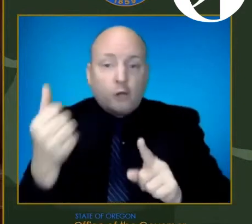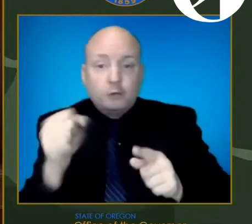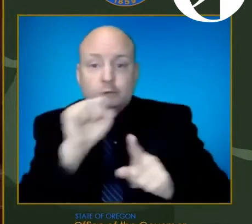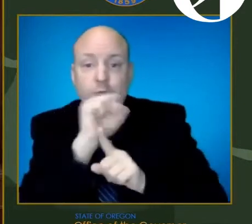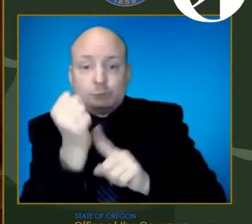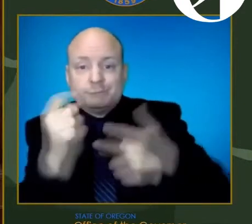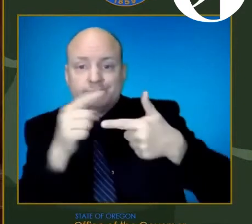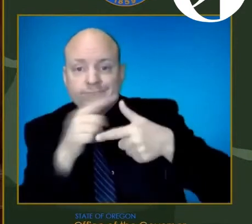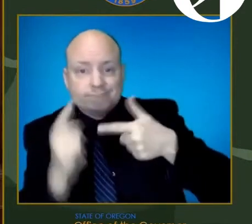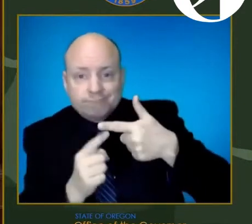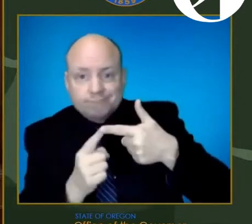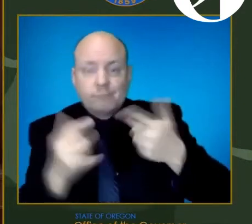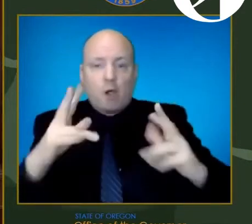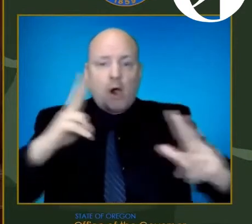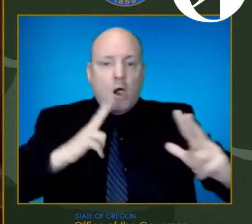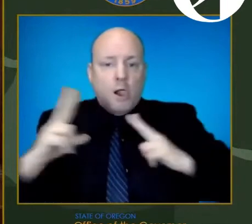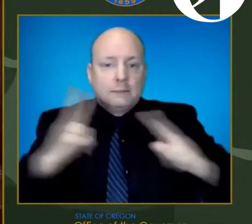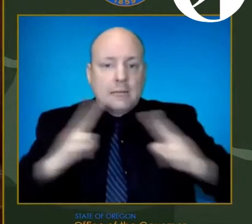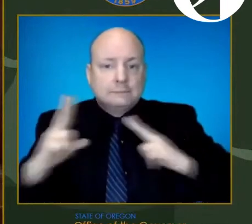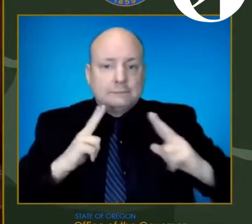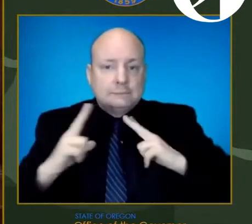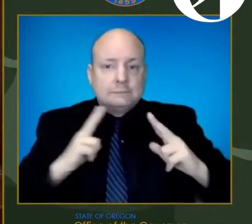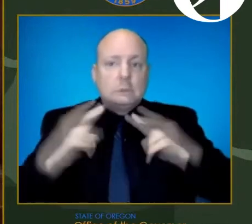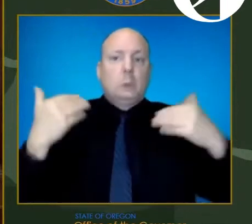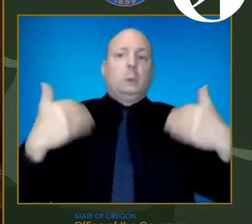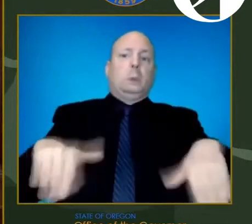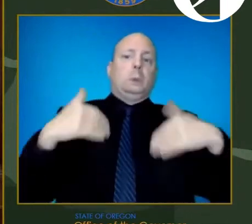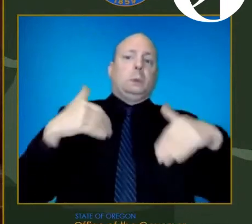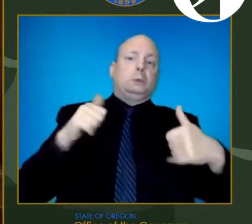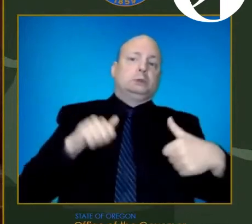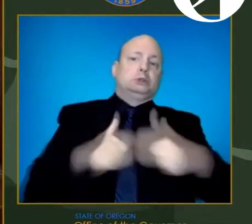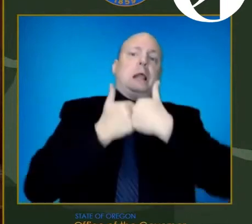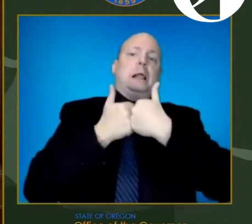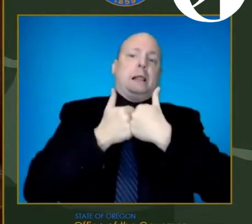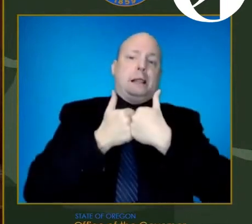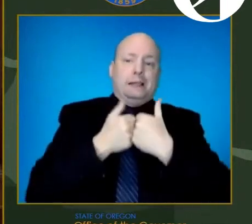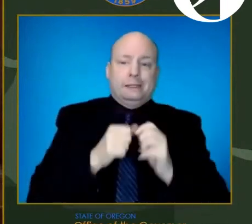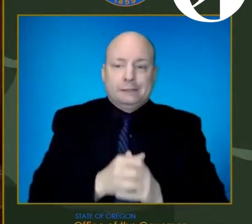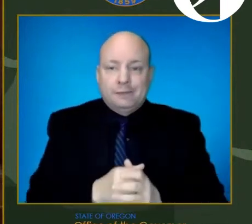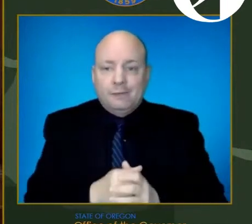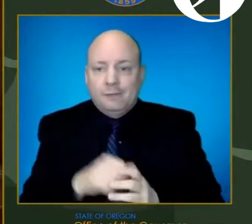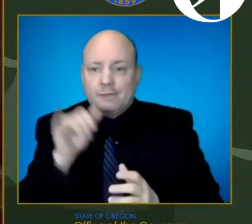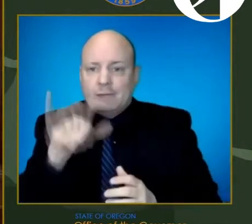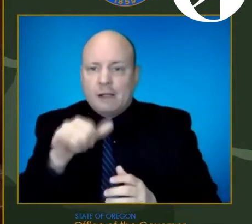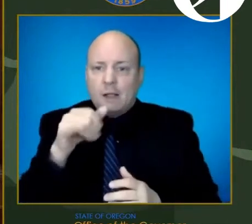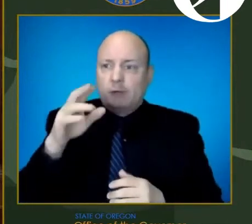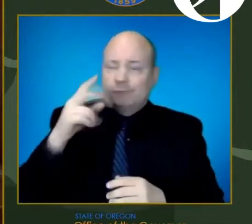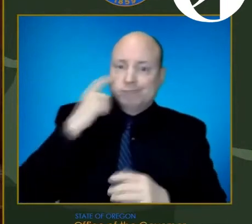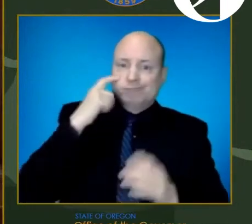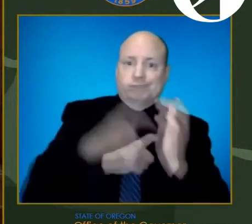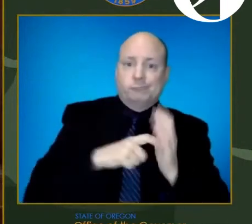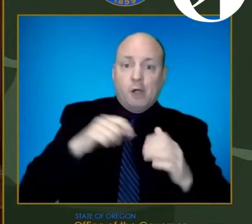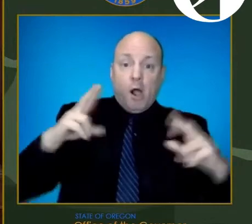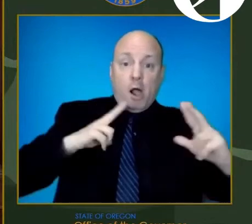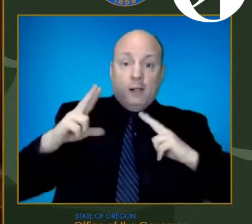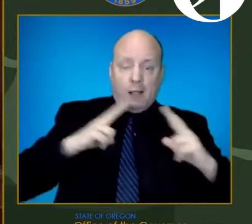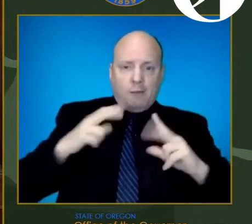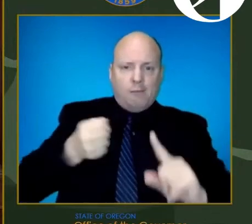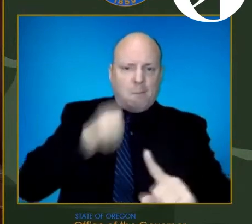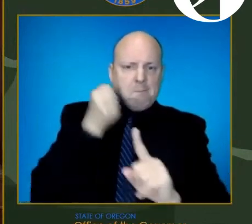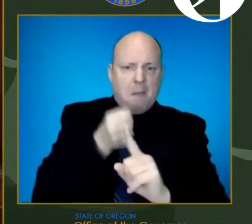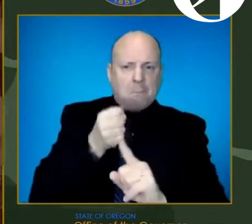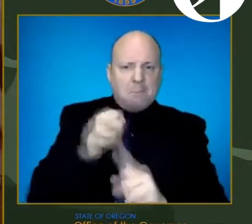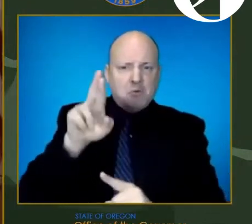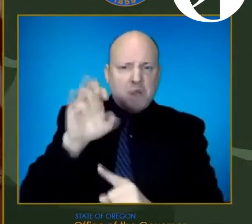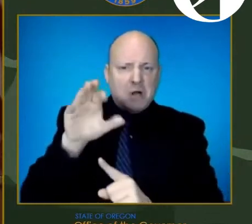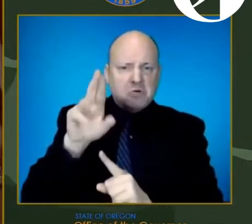record cases and a heartbreaking amount of deaths, Oregonians are still faring better than most of the